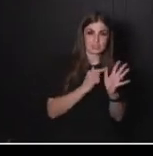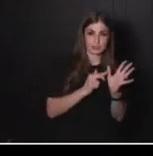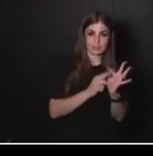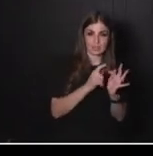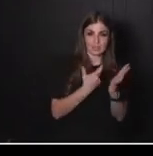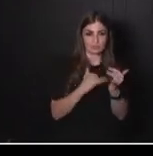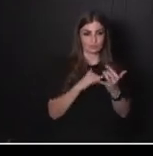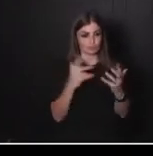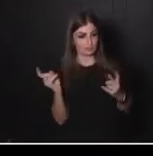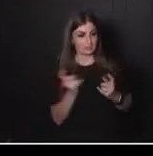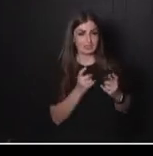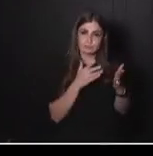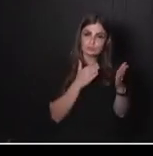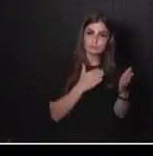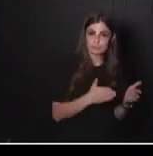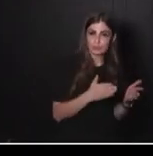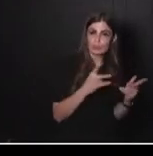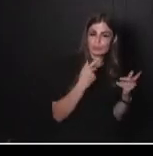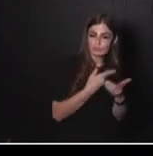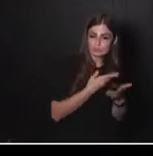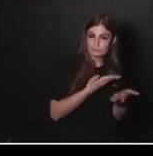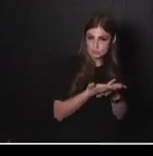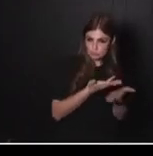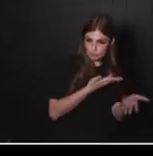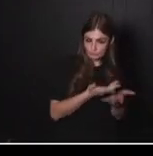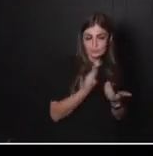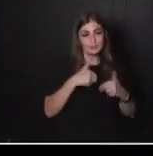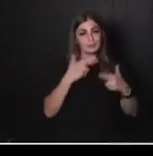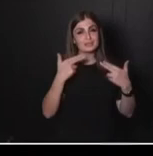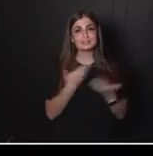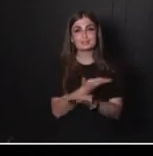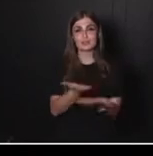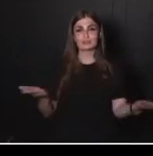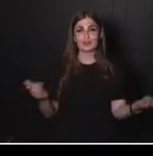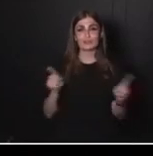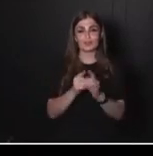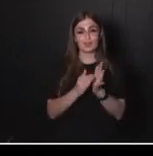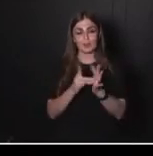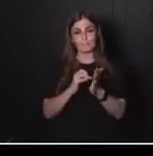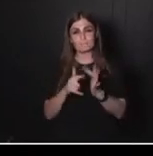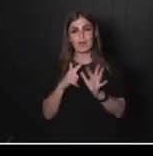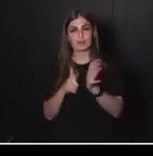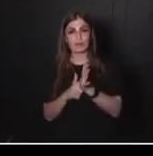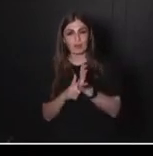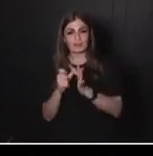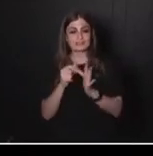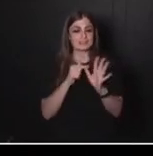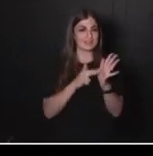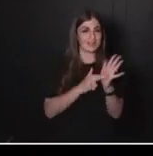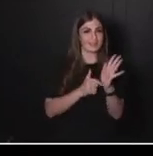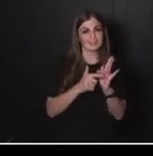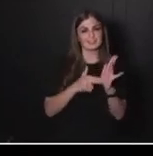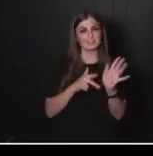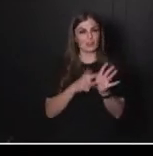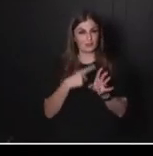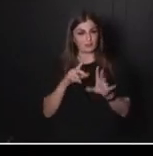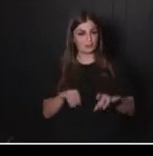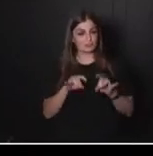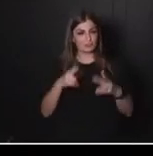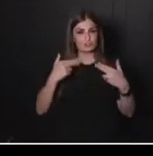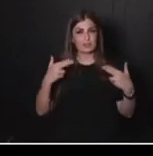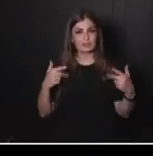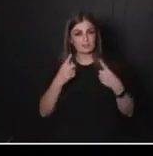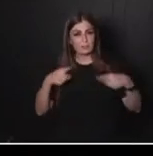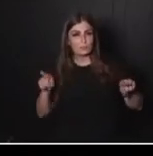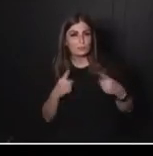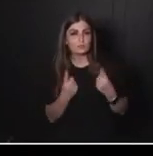memorial service possible, and I want to thank him for that. So here's a song for everyone like Michael, Dan and Tony, because Australian music is part of